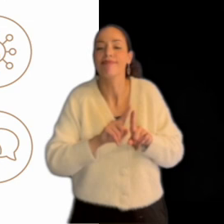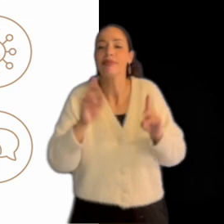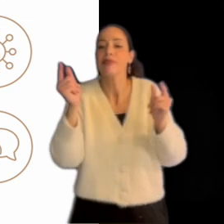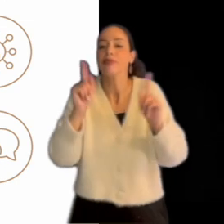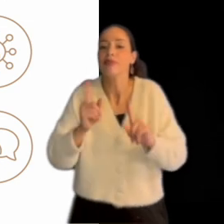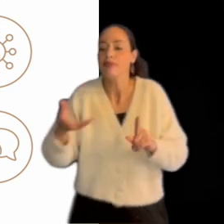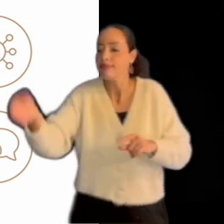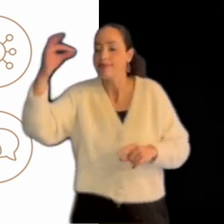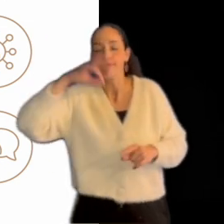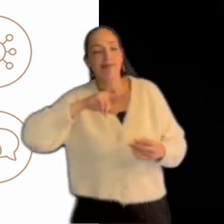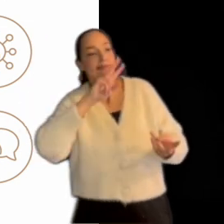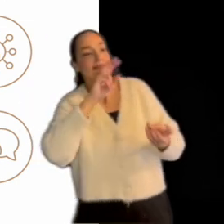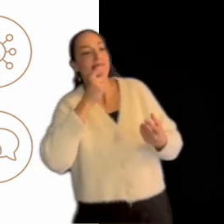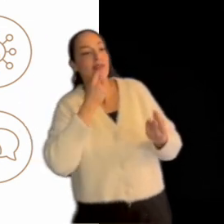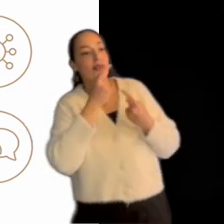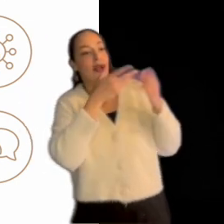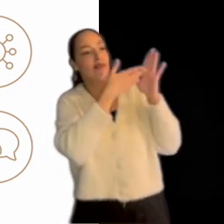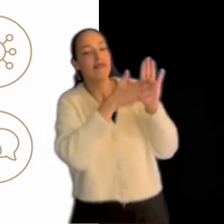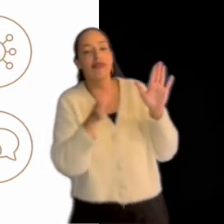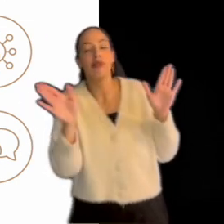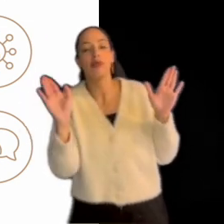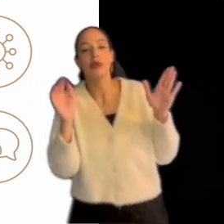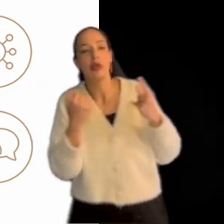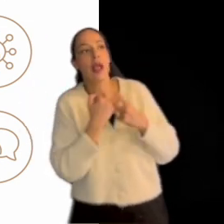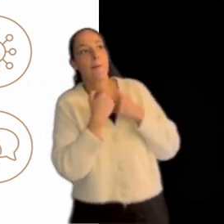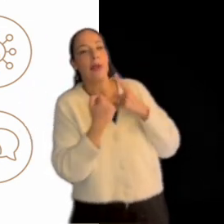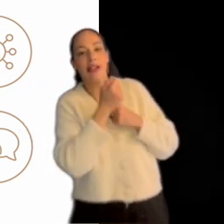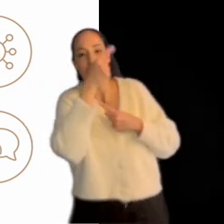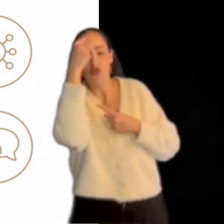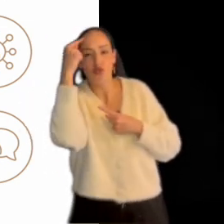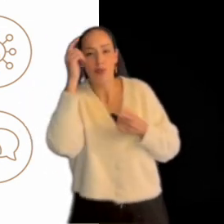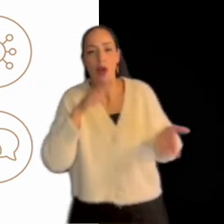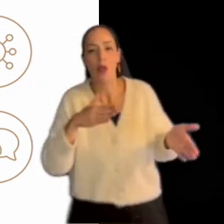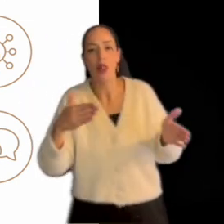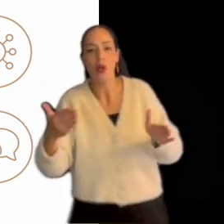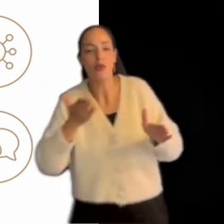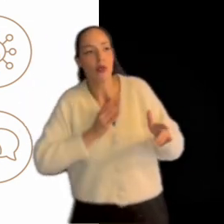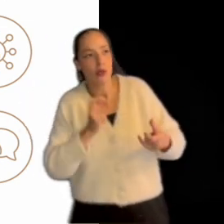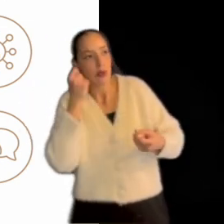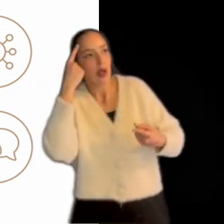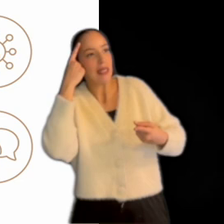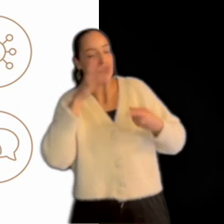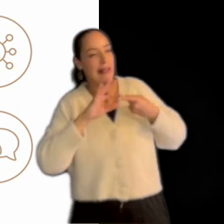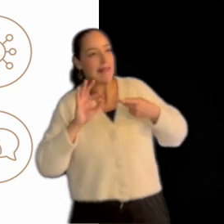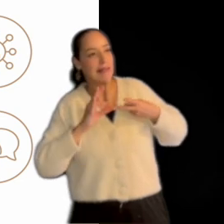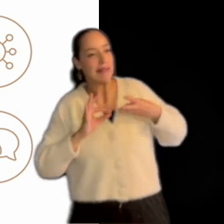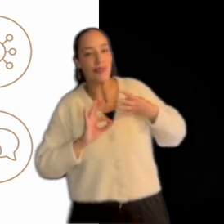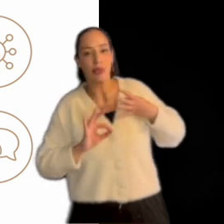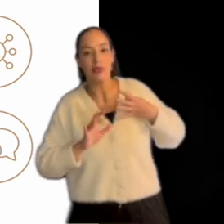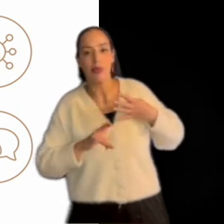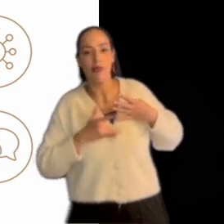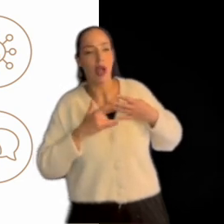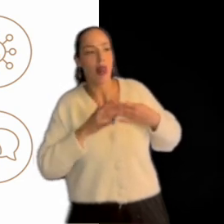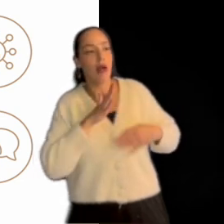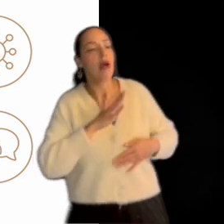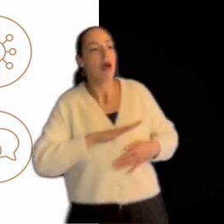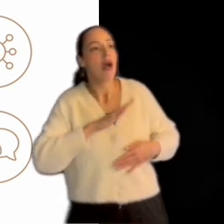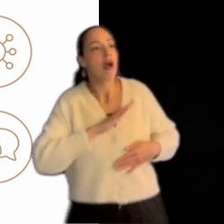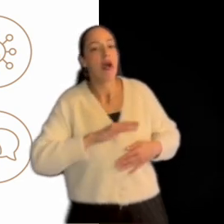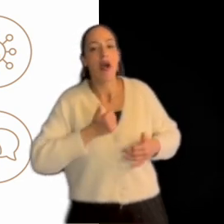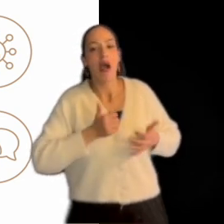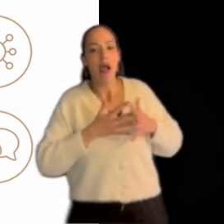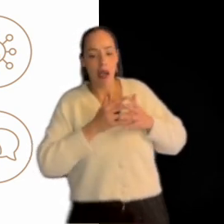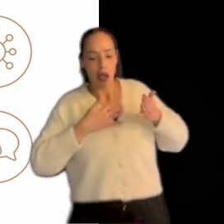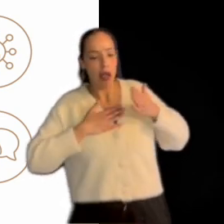and to feel reassured about how they're responding. For other people, the knowledge that they require is focused around understanding specific